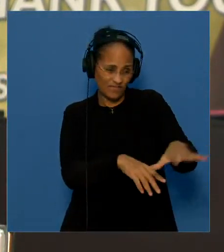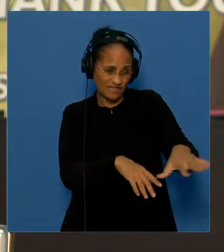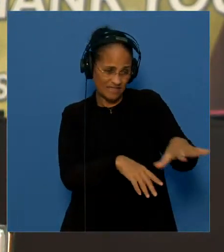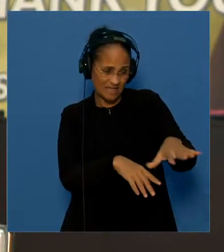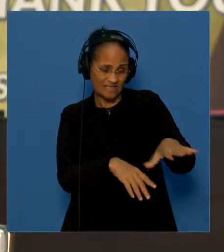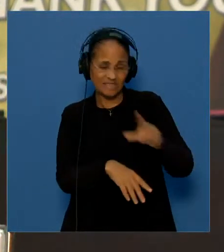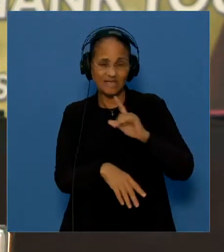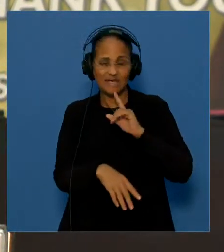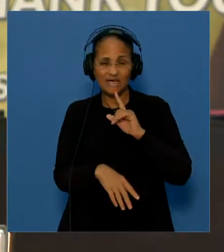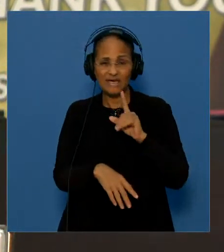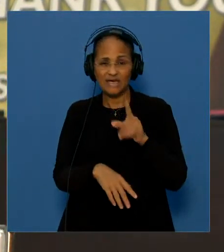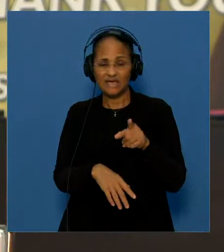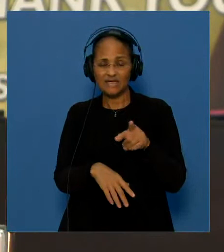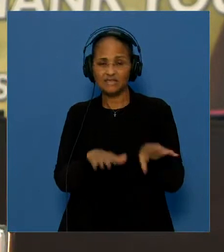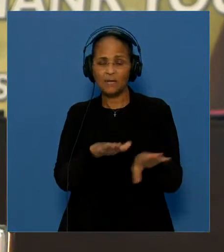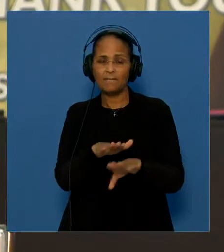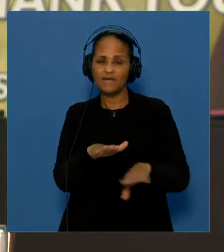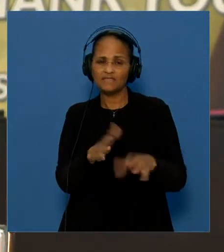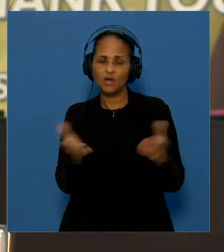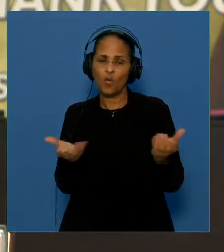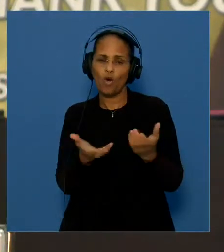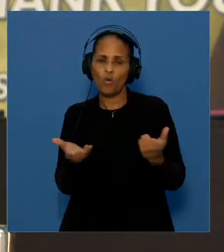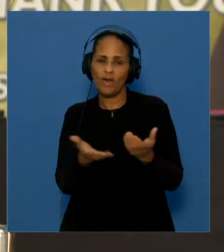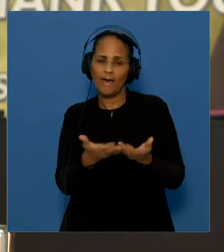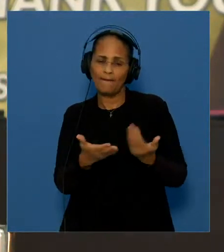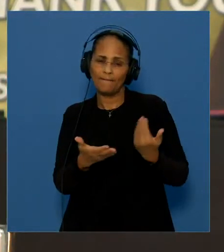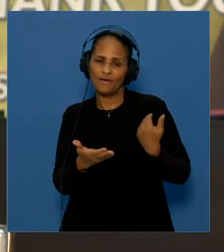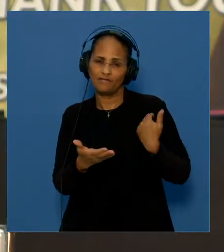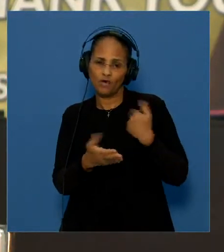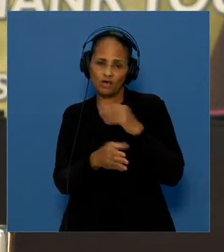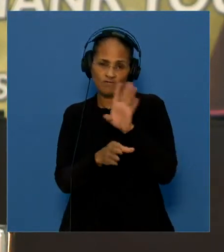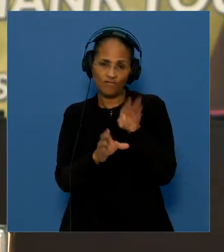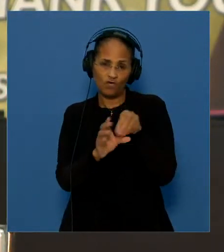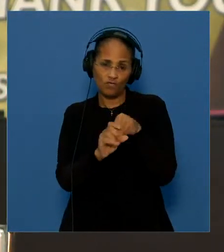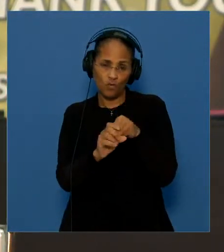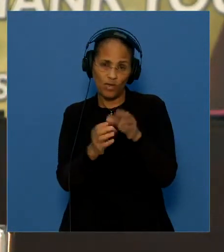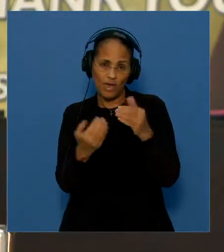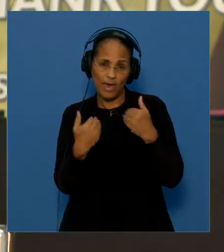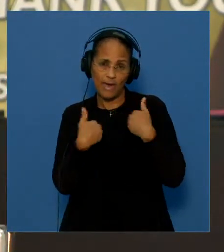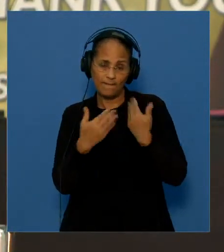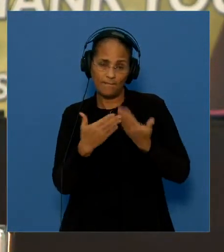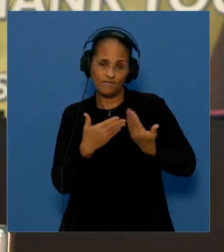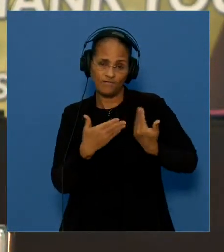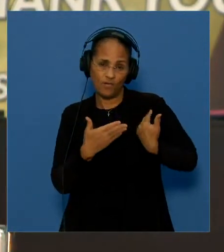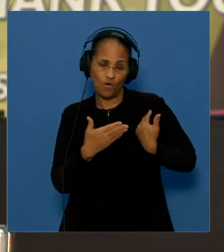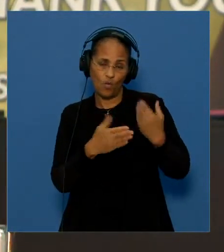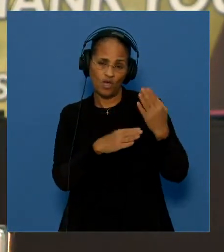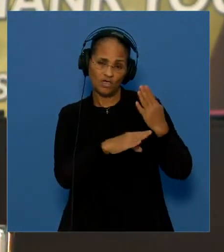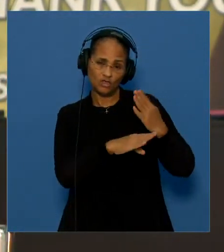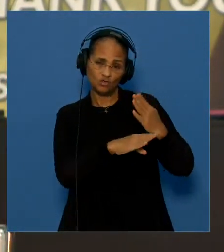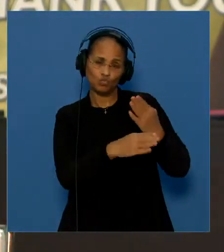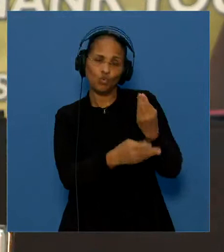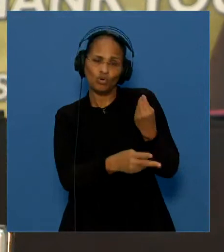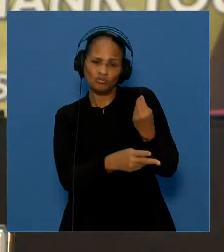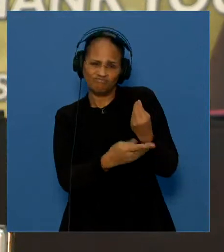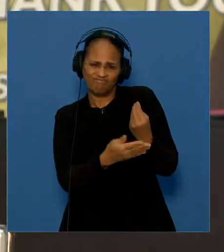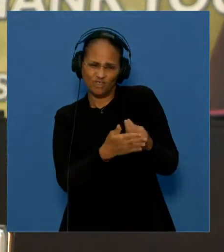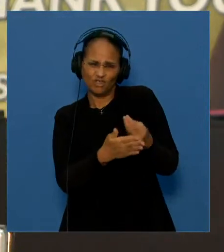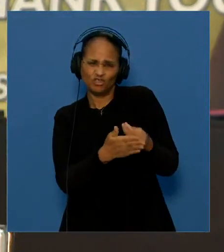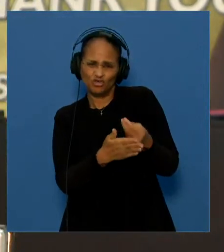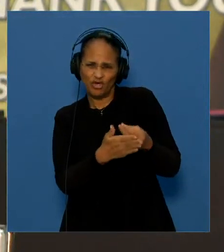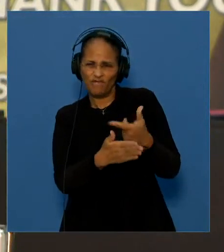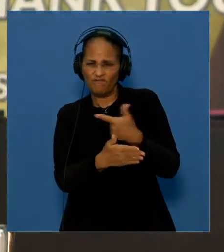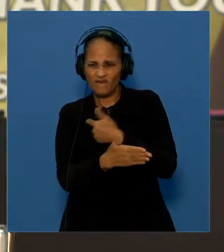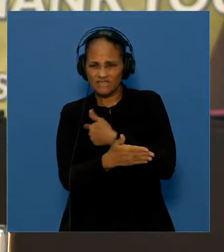is based on what we've had previously and the involvement that we've had with the facility with respect to securing vaccines previously. So I'm